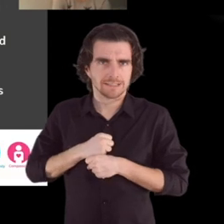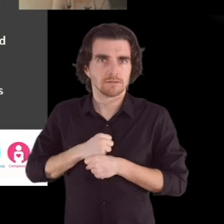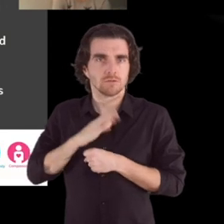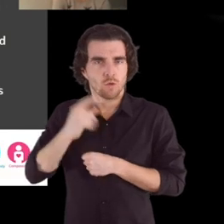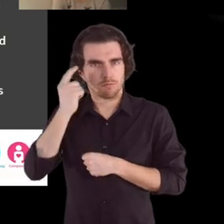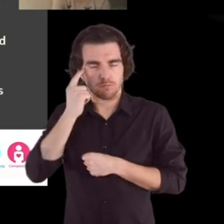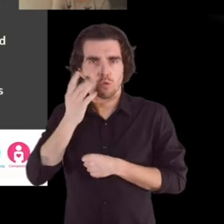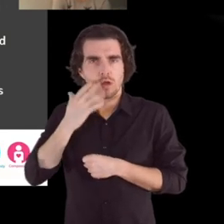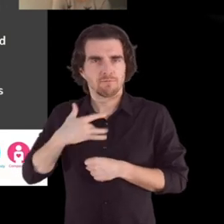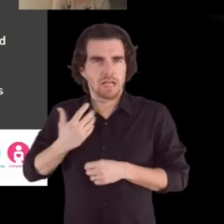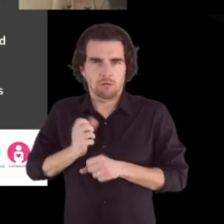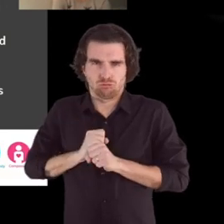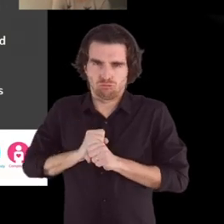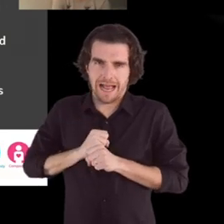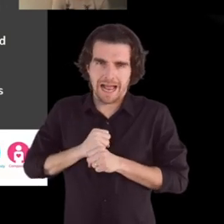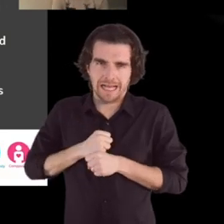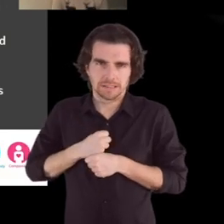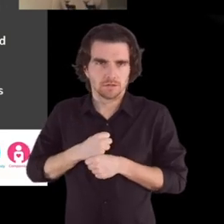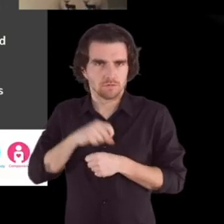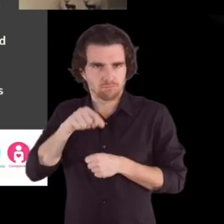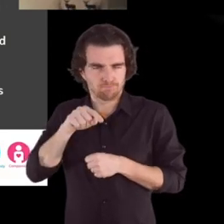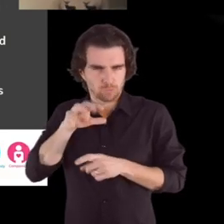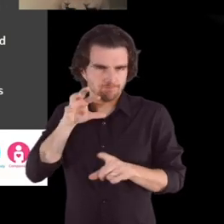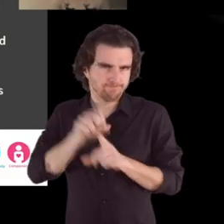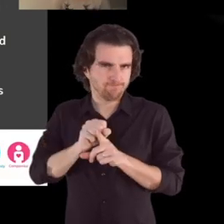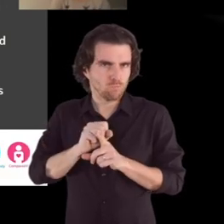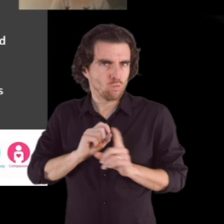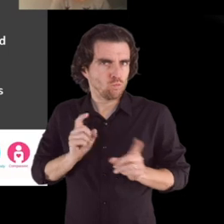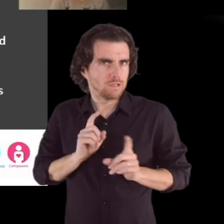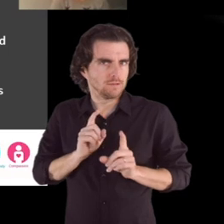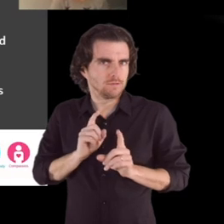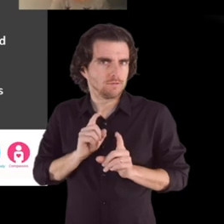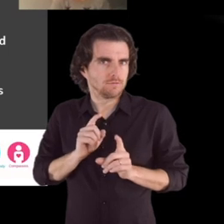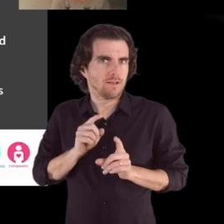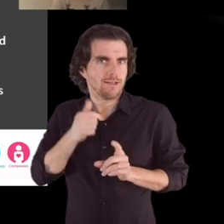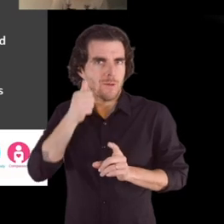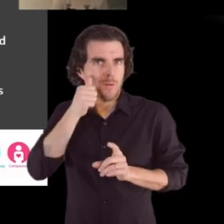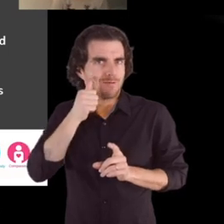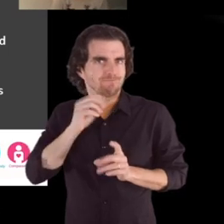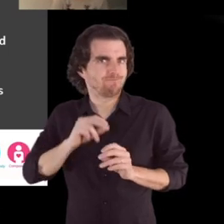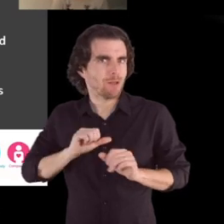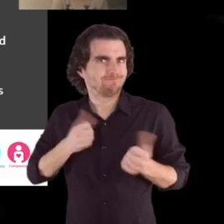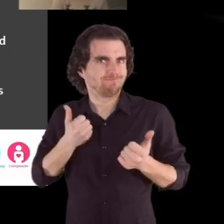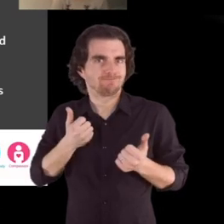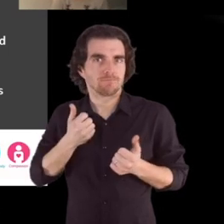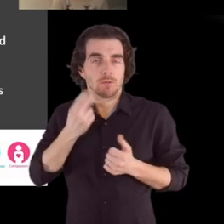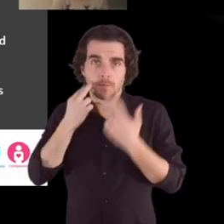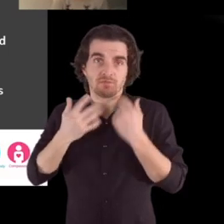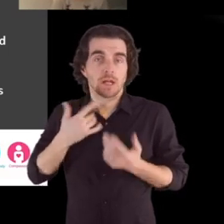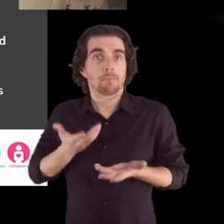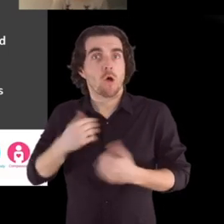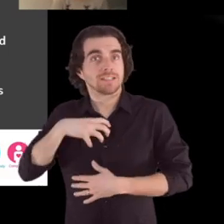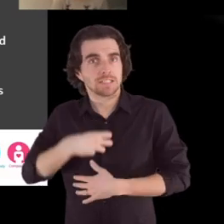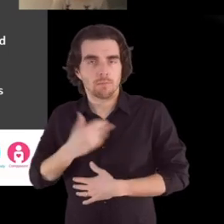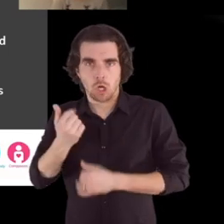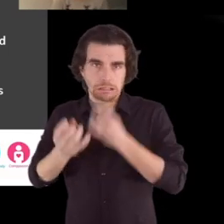feeling stressed. So it's that idea of thinking back, okay, when we're stressed, what are those early warning signs that maybe, you know, things aren't going great? So for some